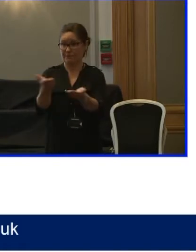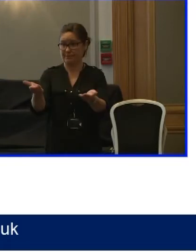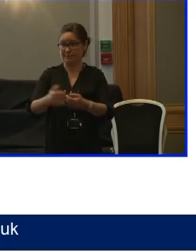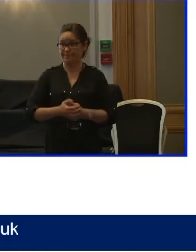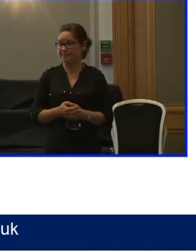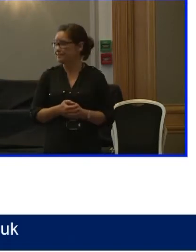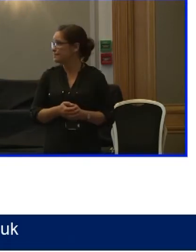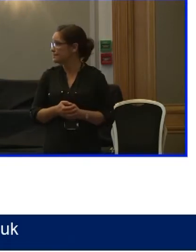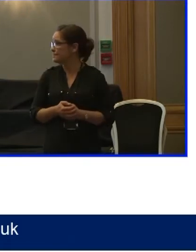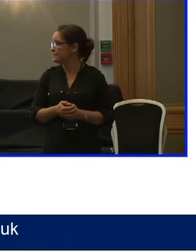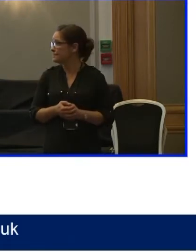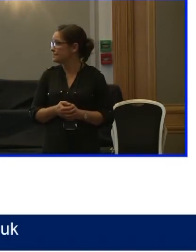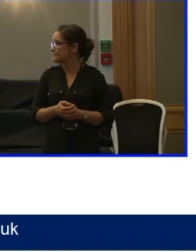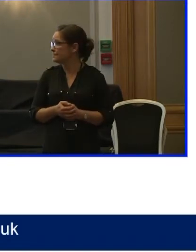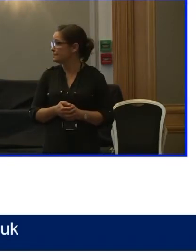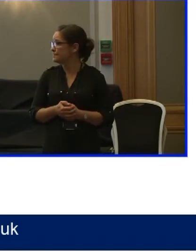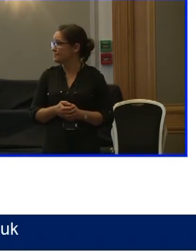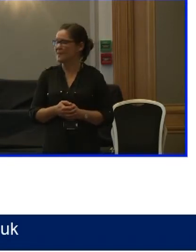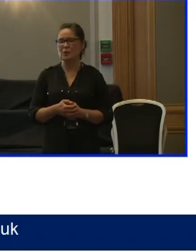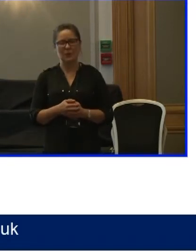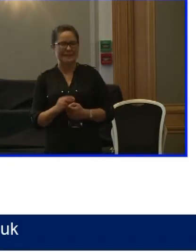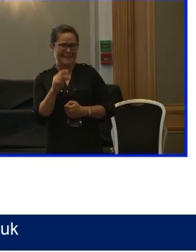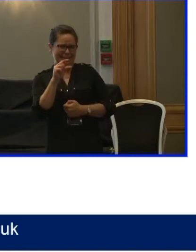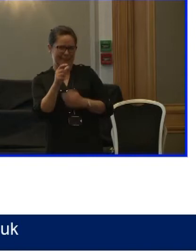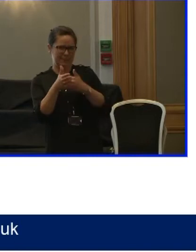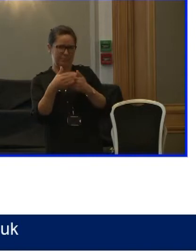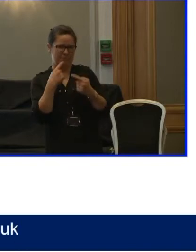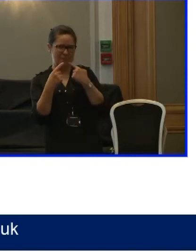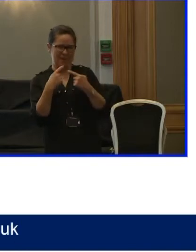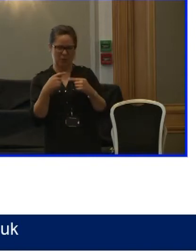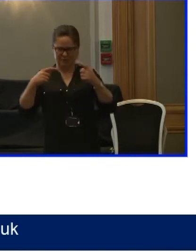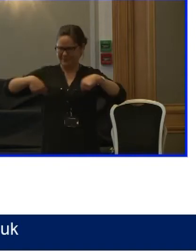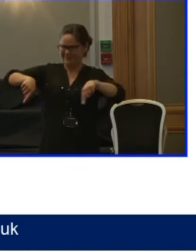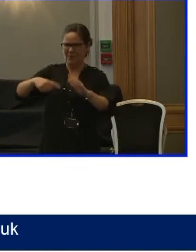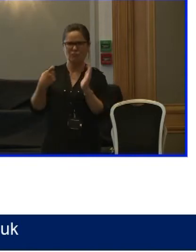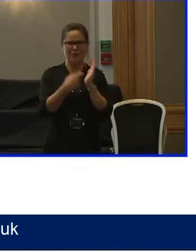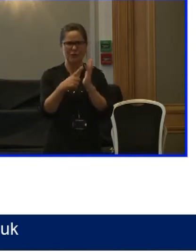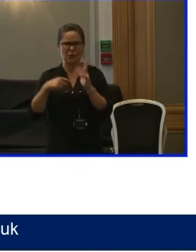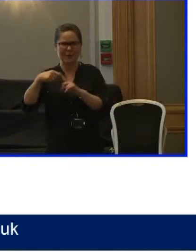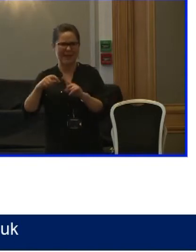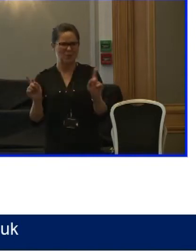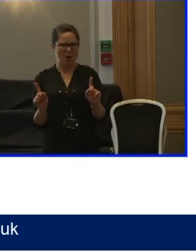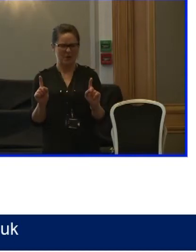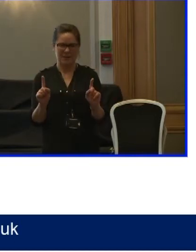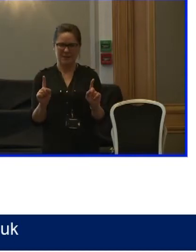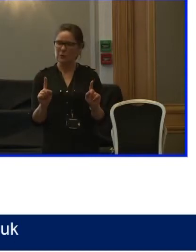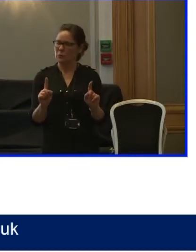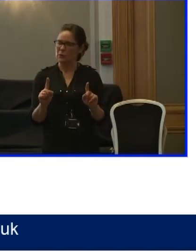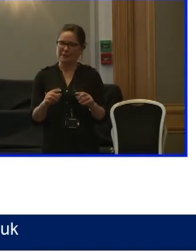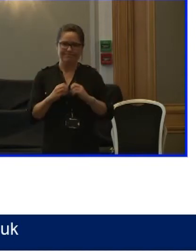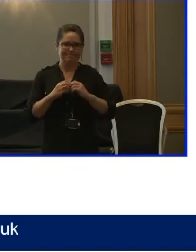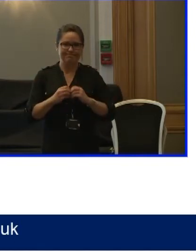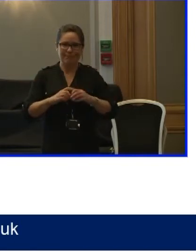then just a little bit more information about Retina UK, and I've kind of slipped this one in, because we're really confident about the quality of our services.